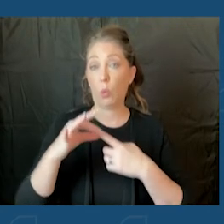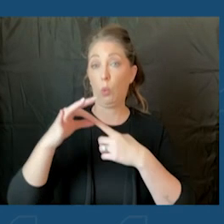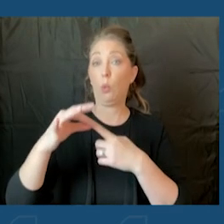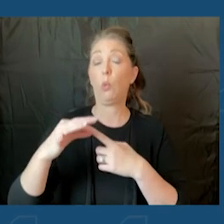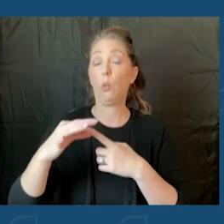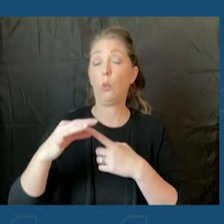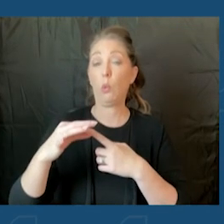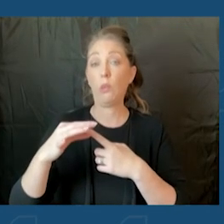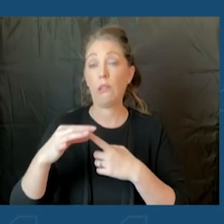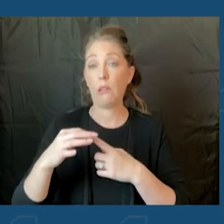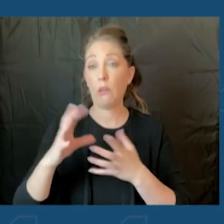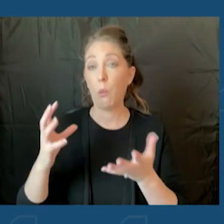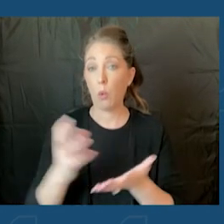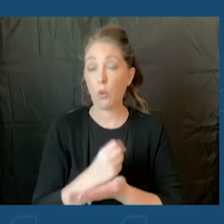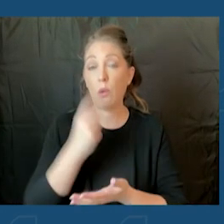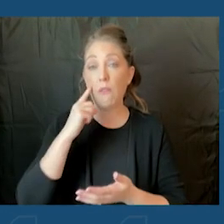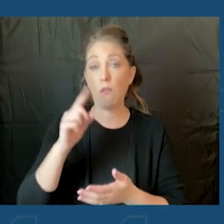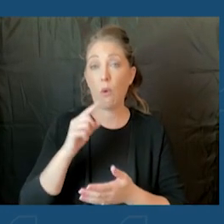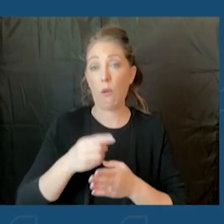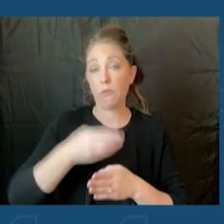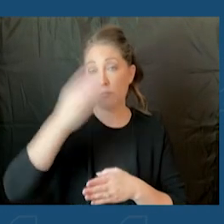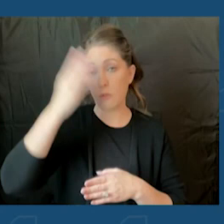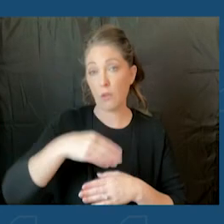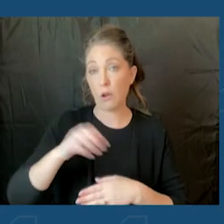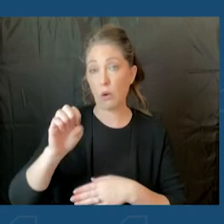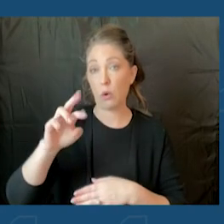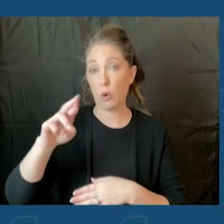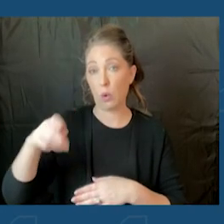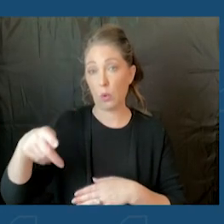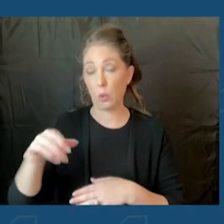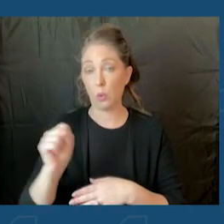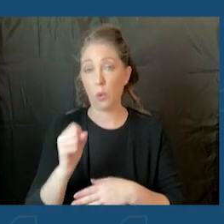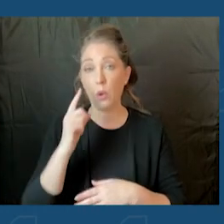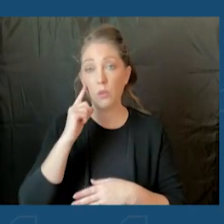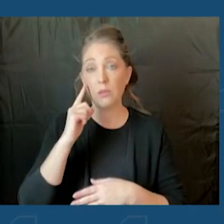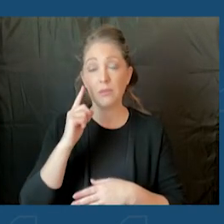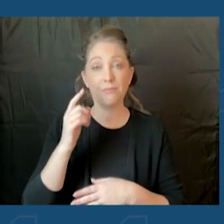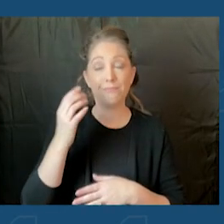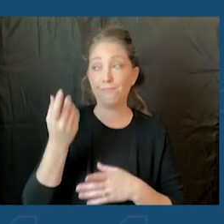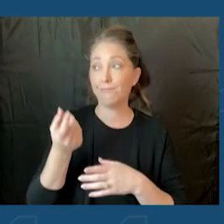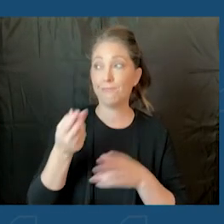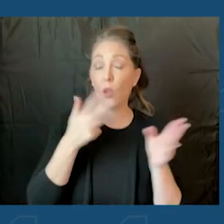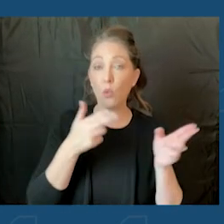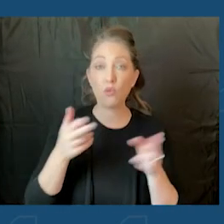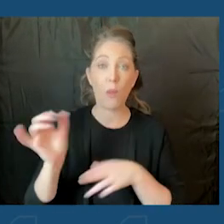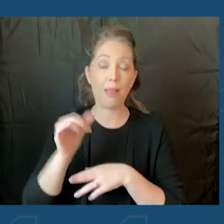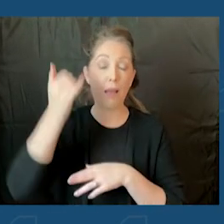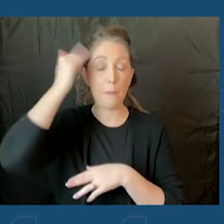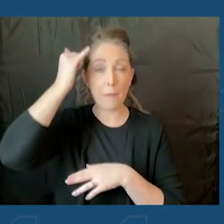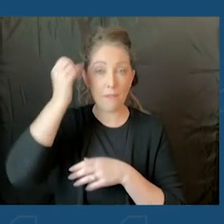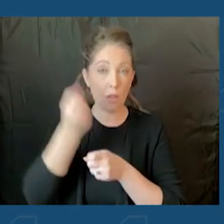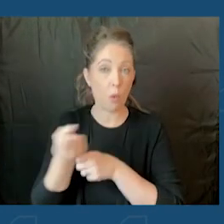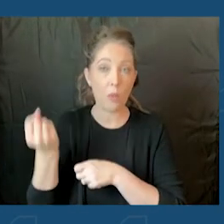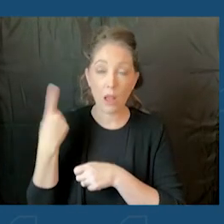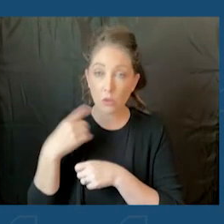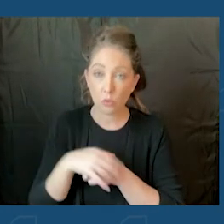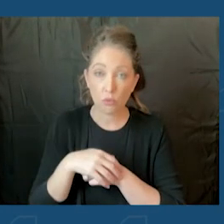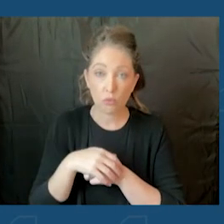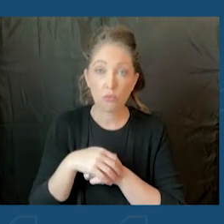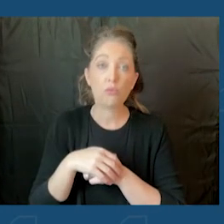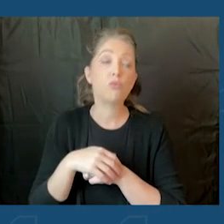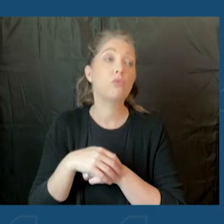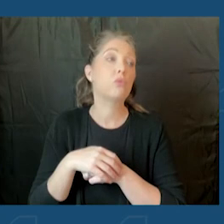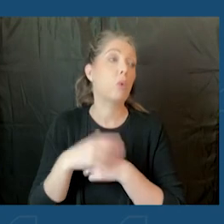entire state. Senseless shootings like the one in Buffalo last spring are even more heartbreaking when we know that they may have been